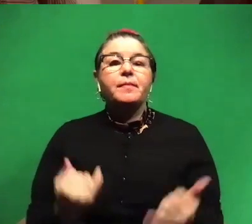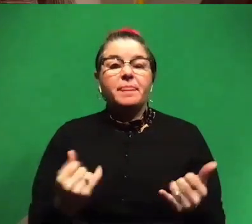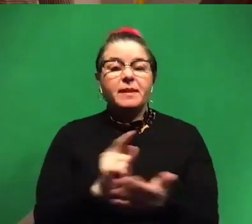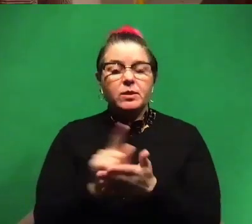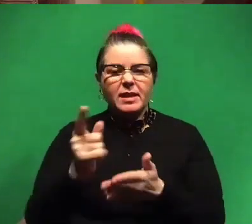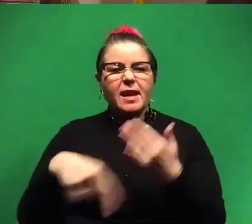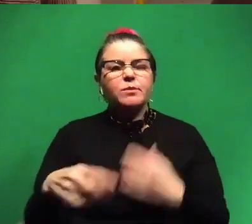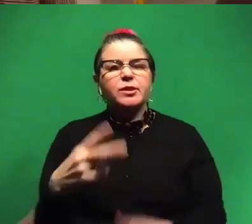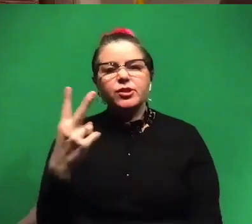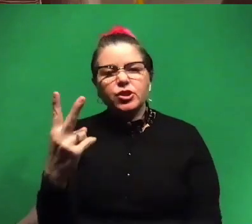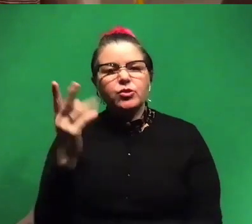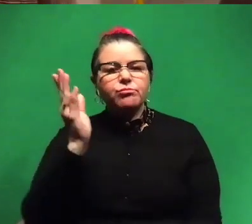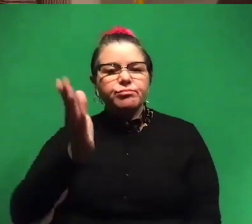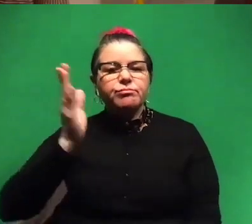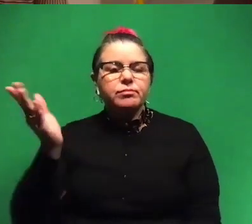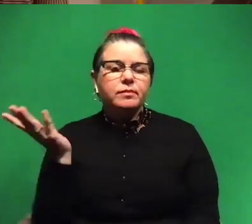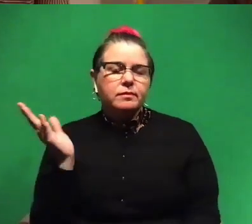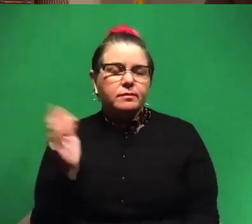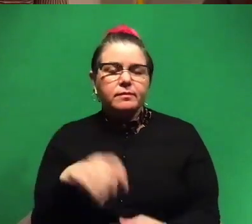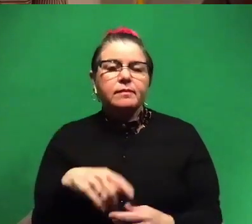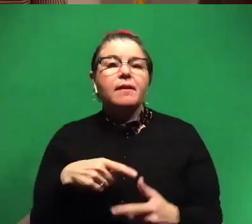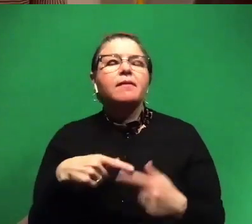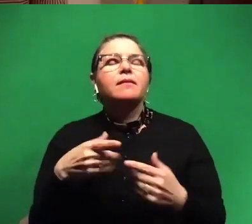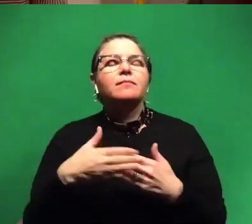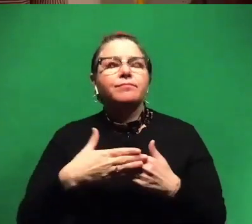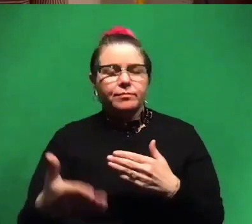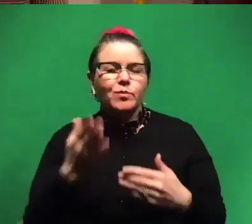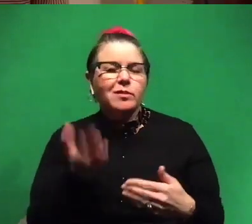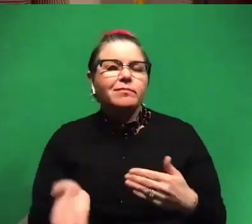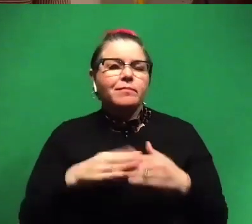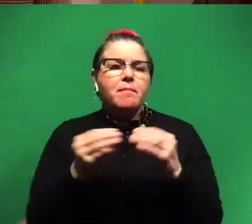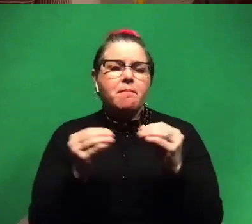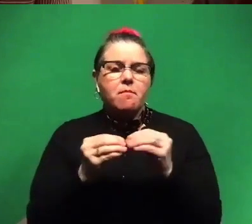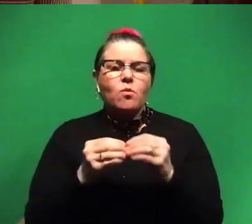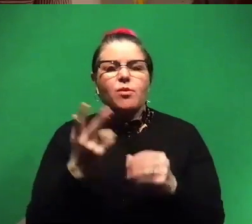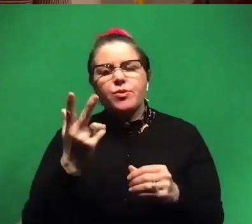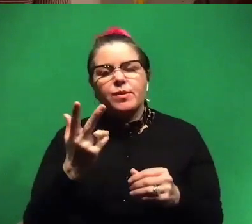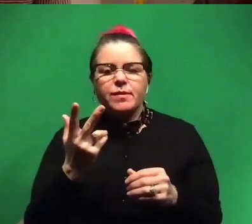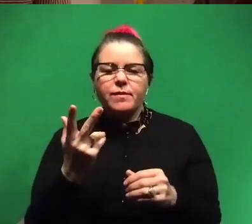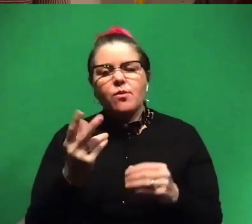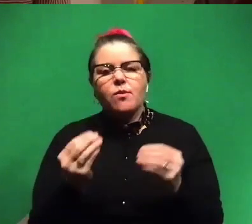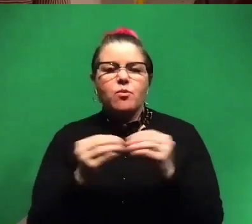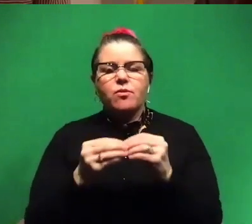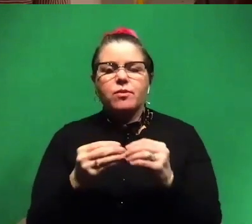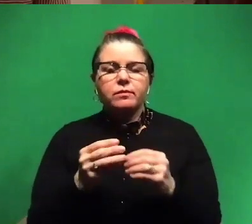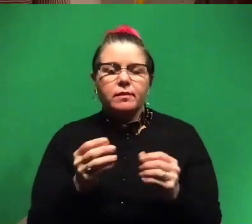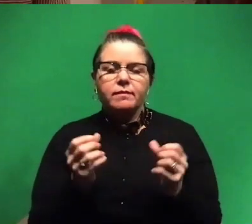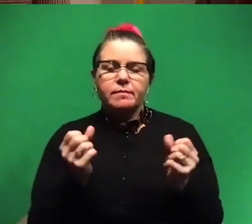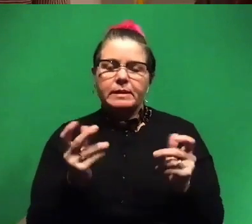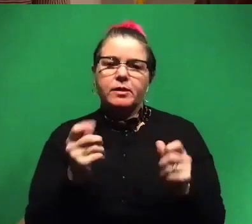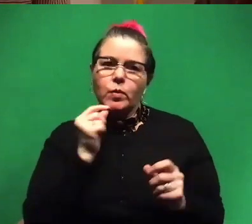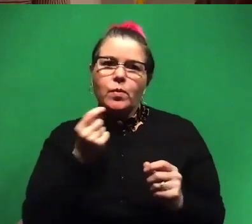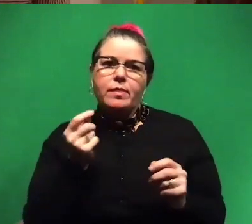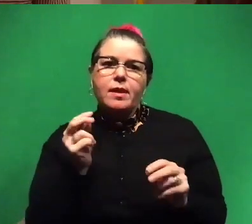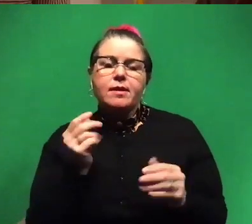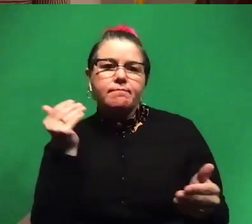only 2 sessions a week, but then after that, we'll ramp back up to 3 or more. We've got a lot of cool stuff happening